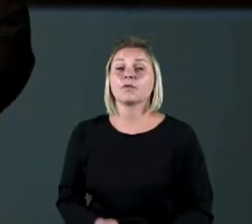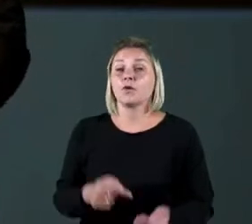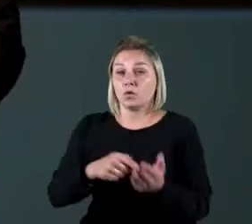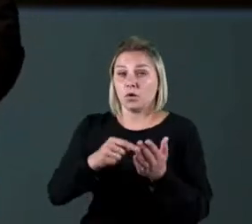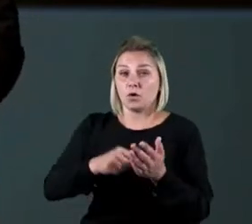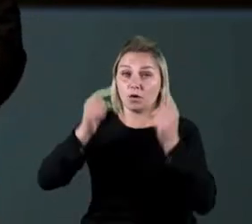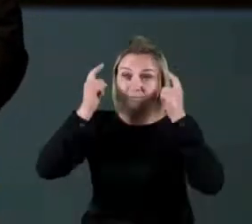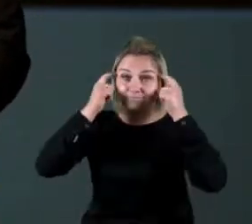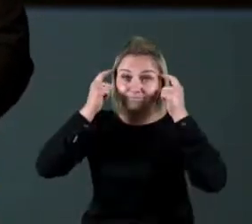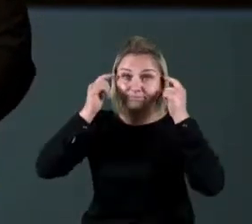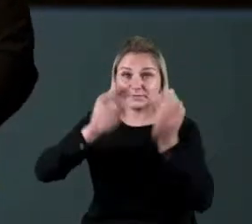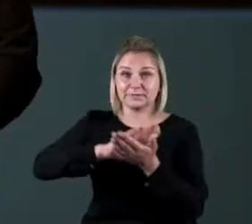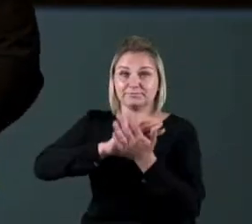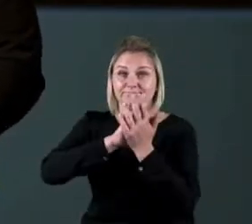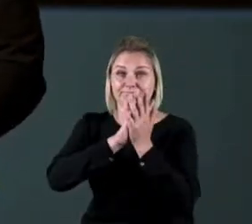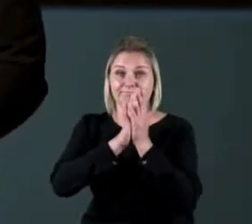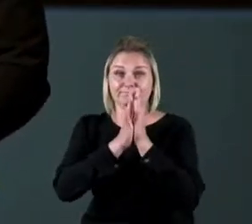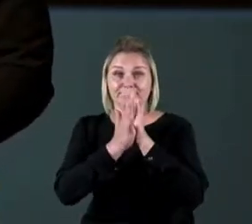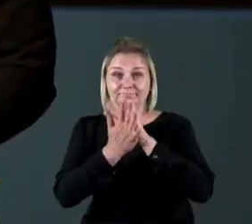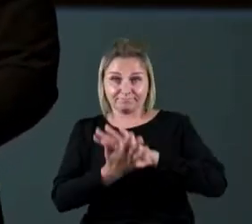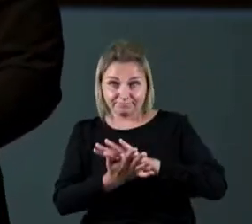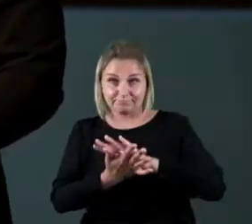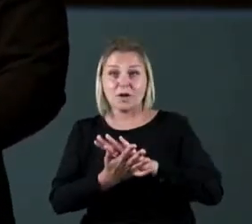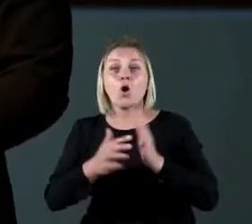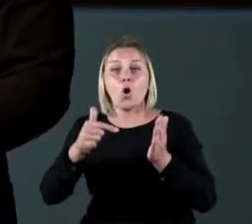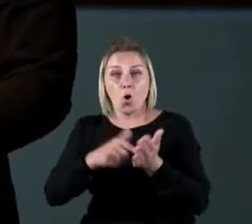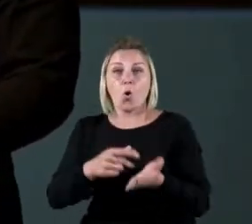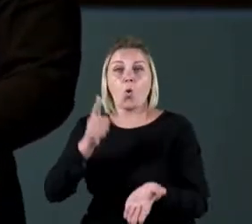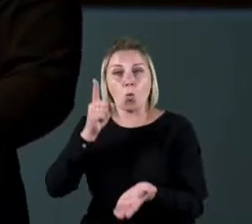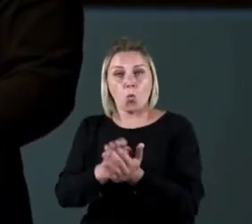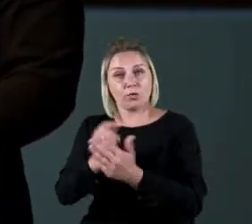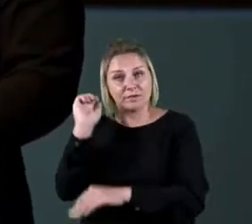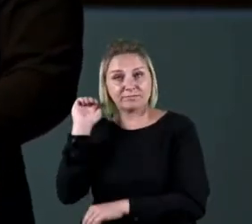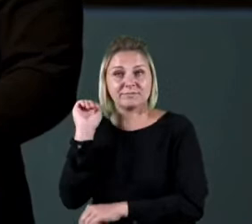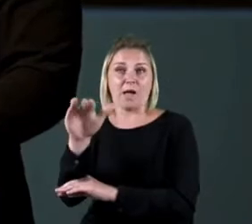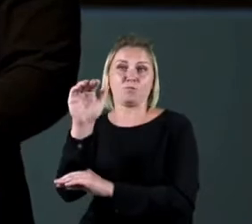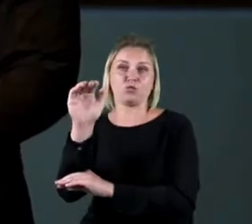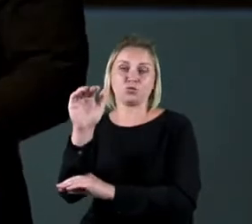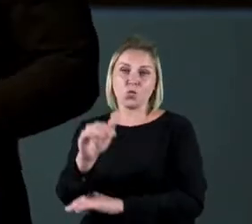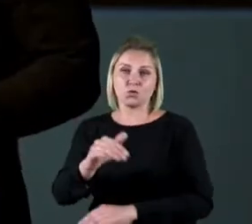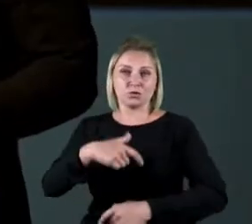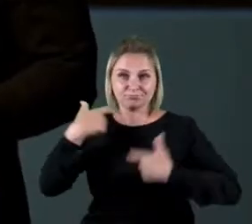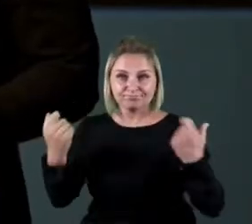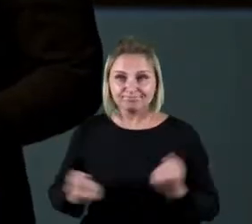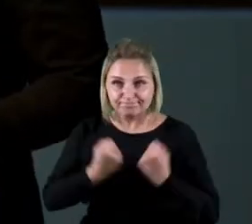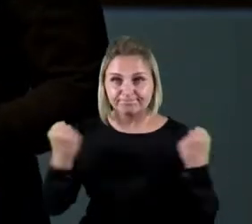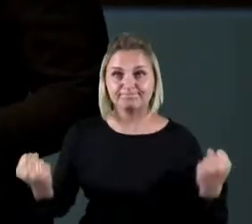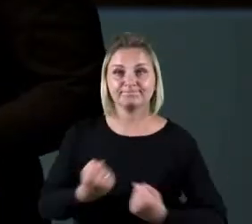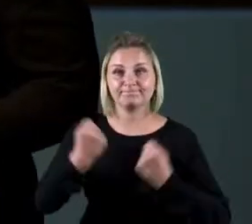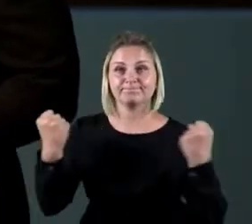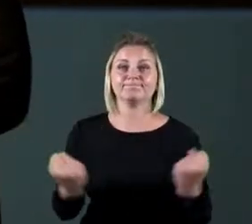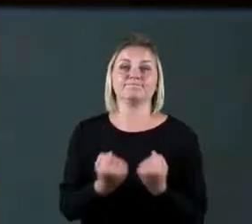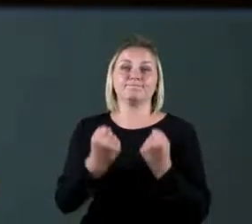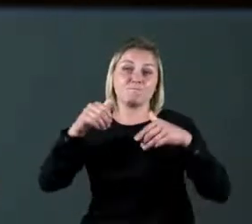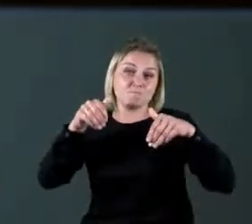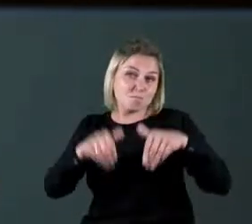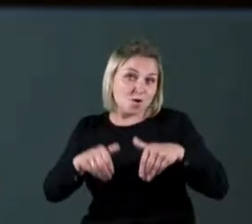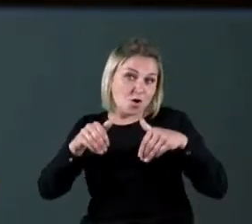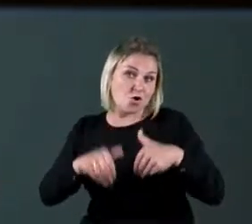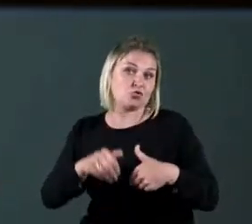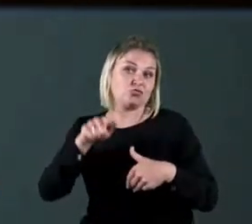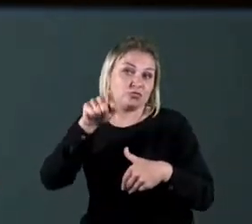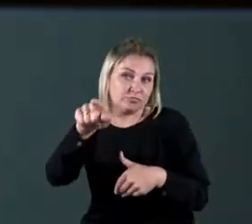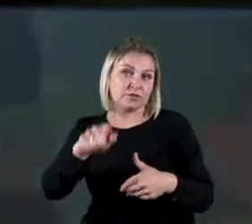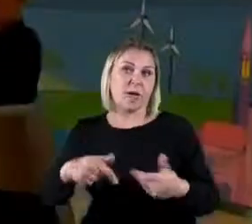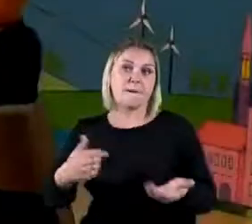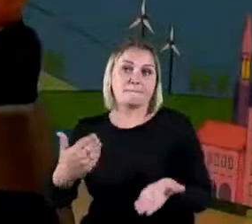our collective aspirations has the potential to deliver innovative urban resilience solutions. I thank you.